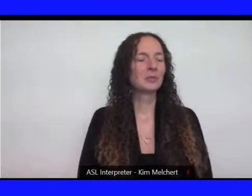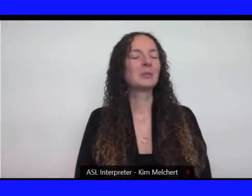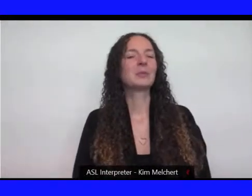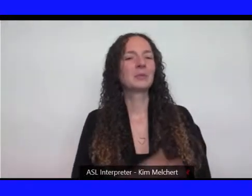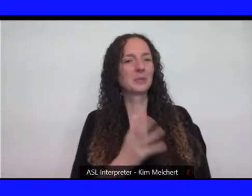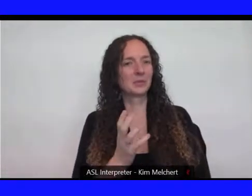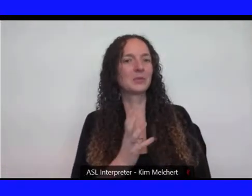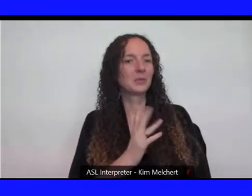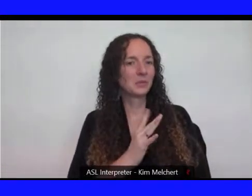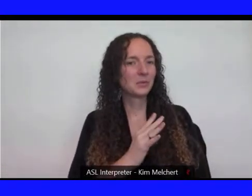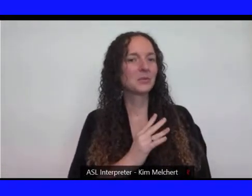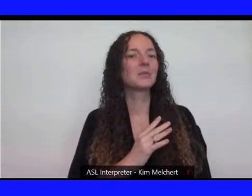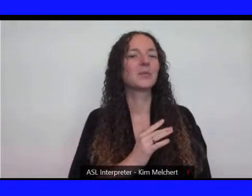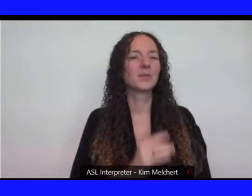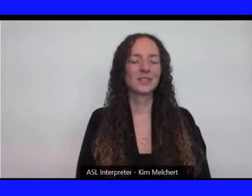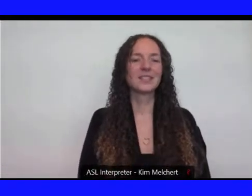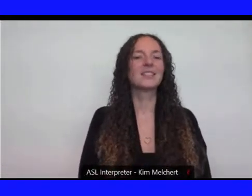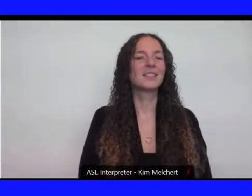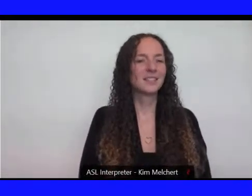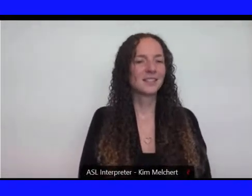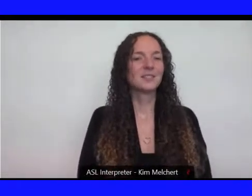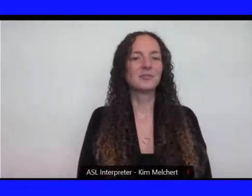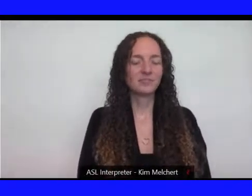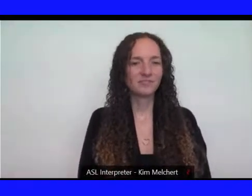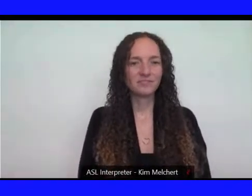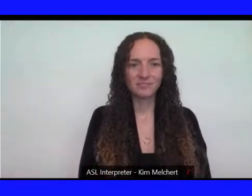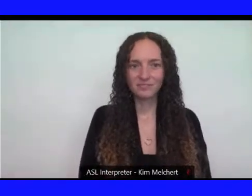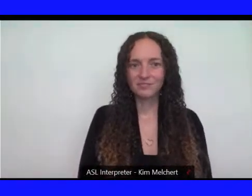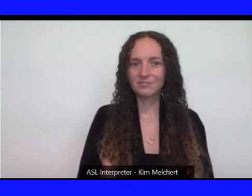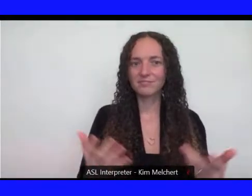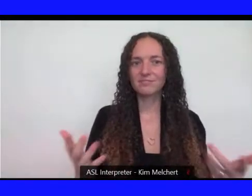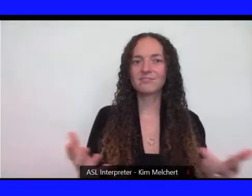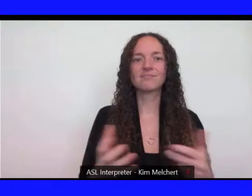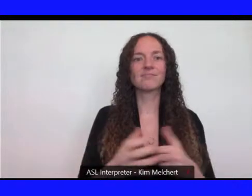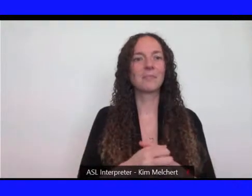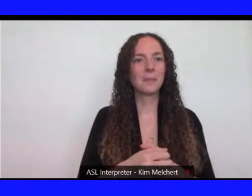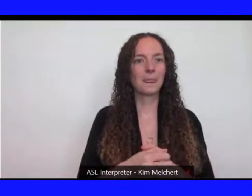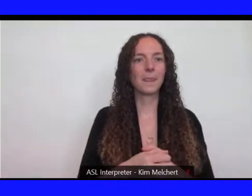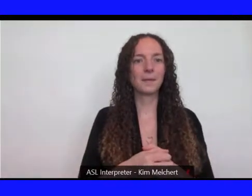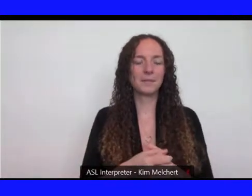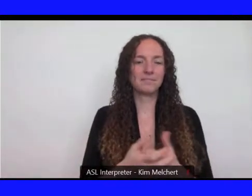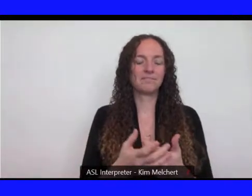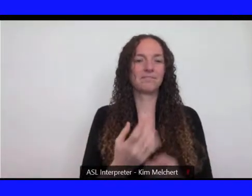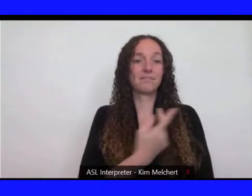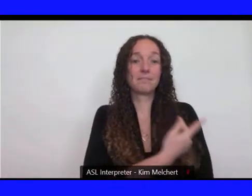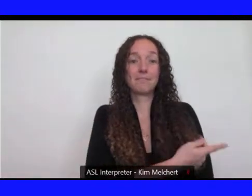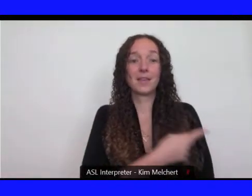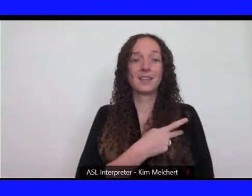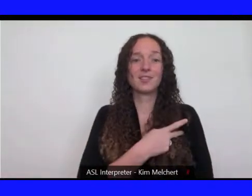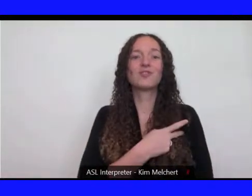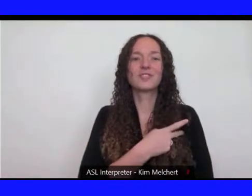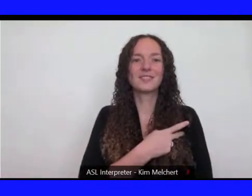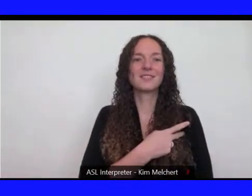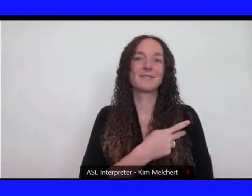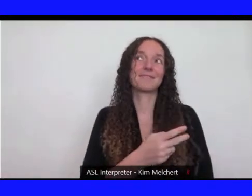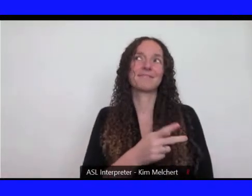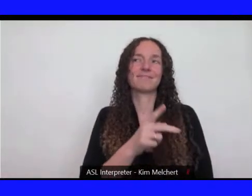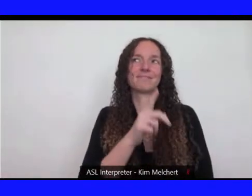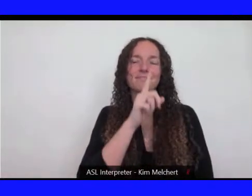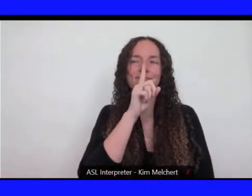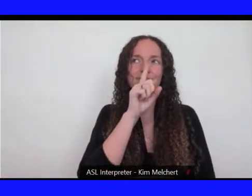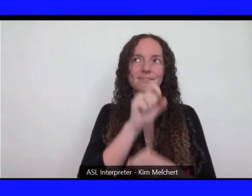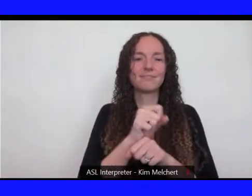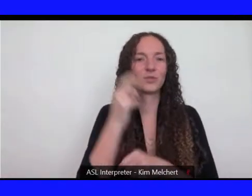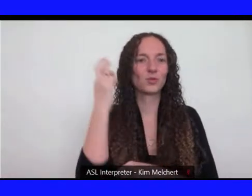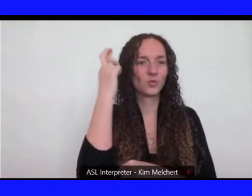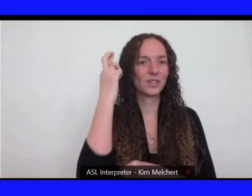that and express it. So I just want to, Sally, any comments? Yes, I have a question. I